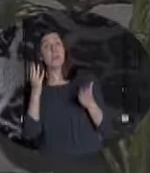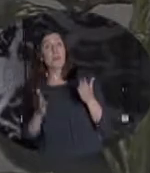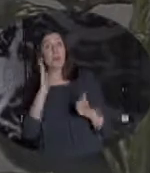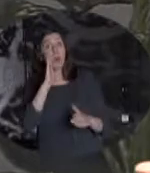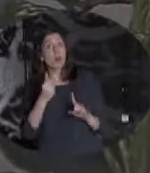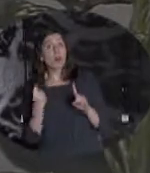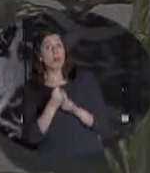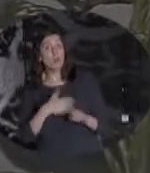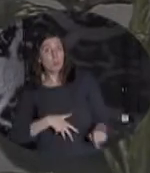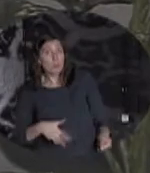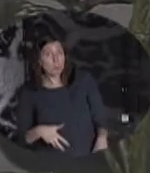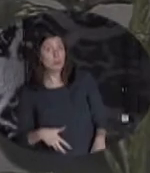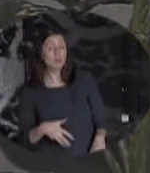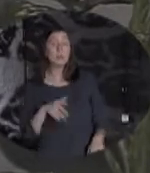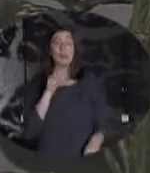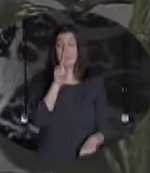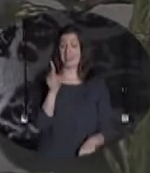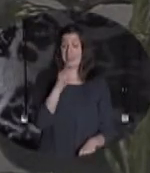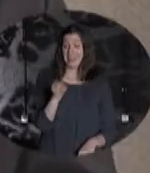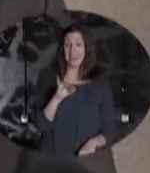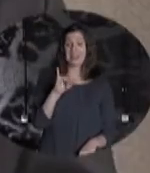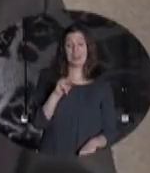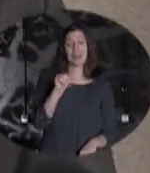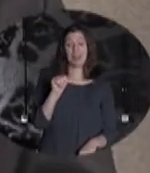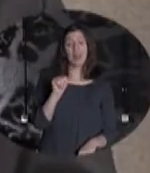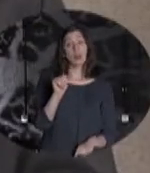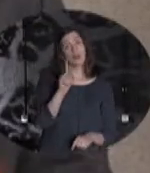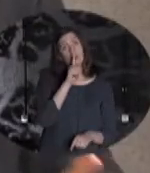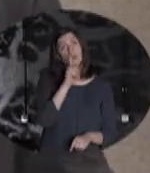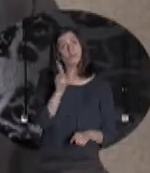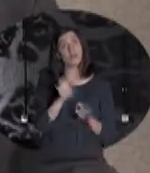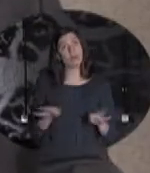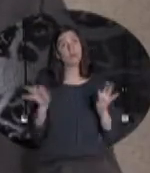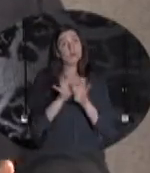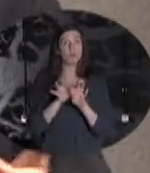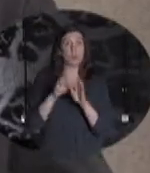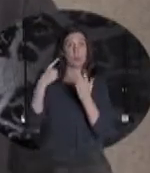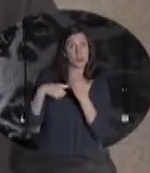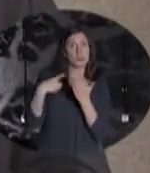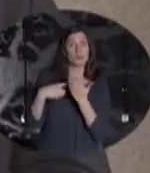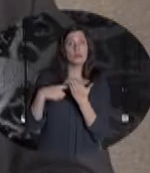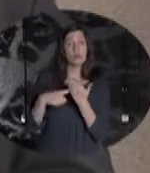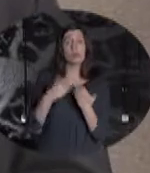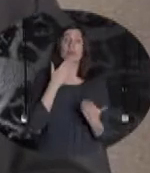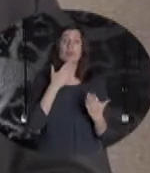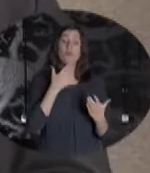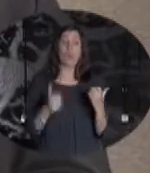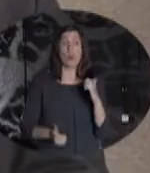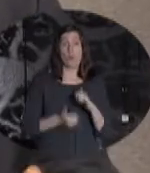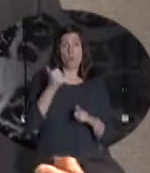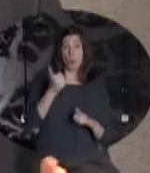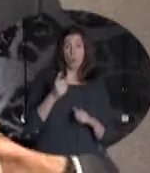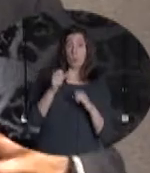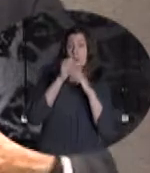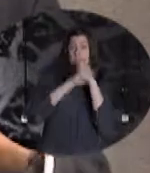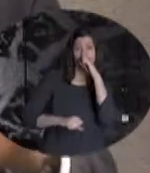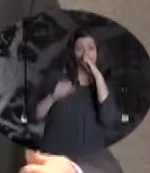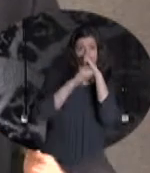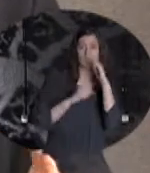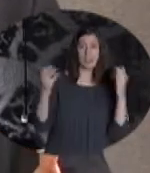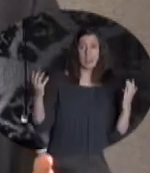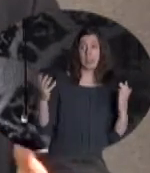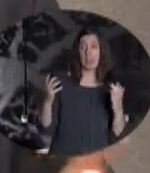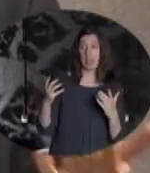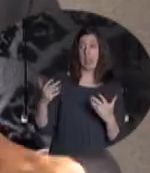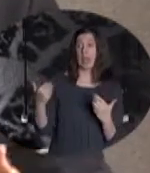has been a hot topic in the news the last few years. Definitely. Most of the mosquitoes that don't carry Zika, most of the mosquitoes that